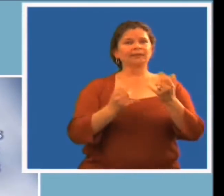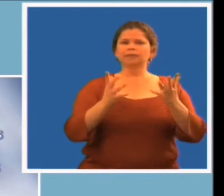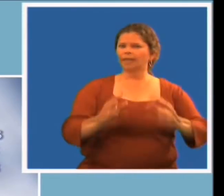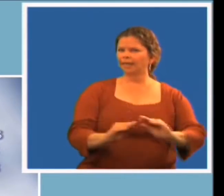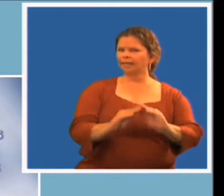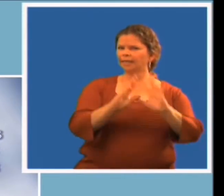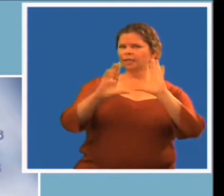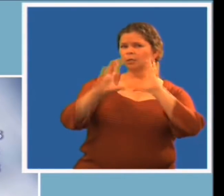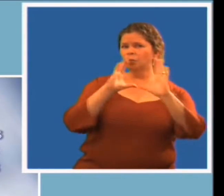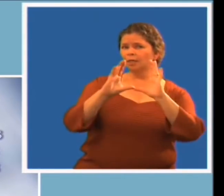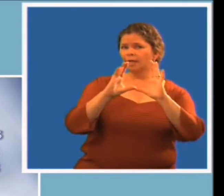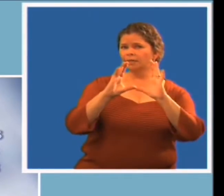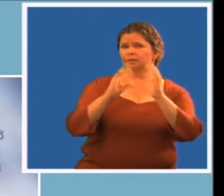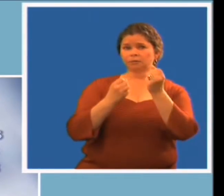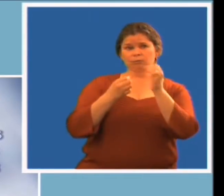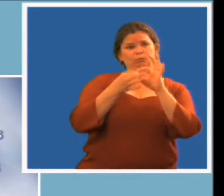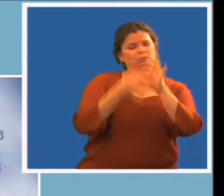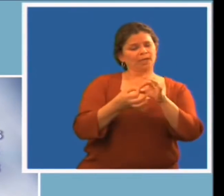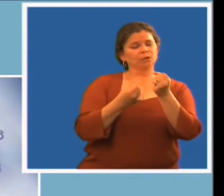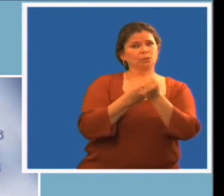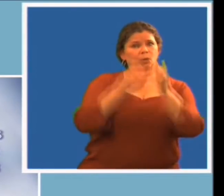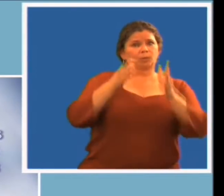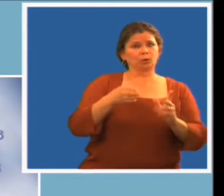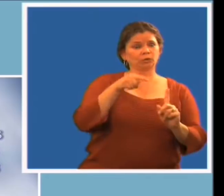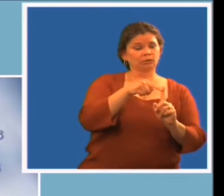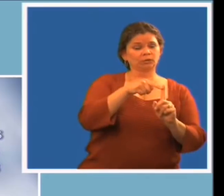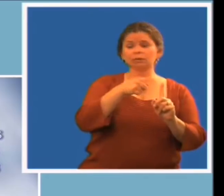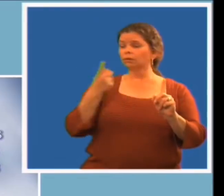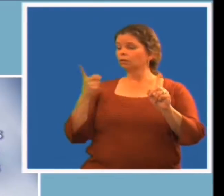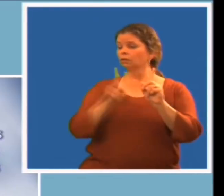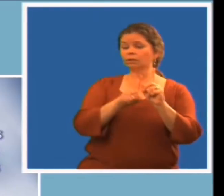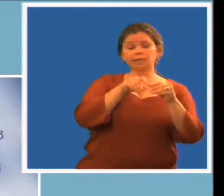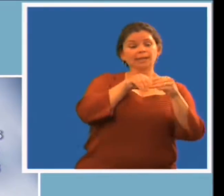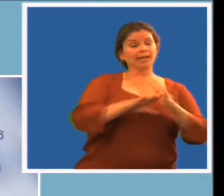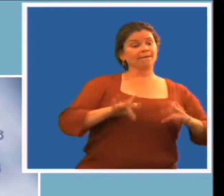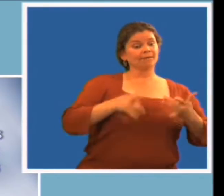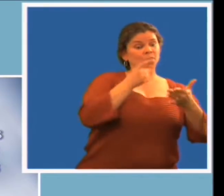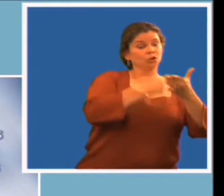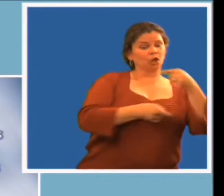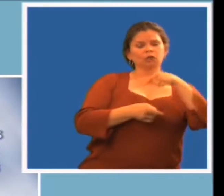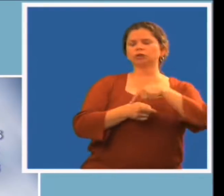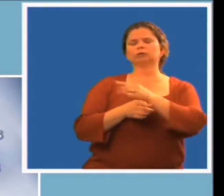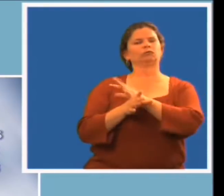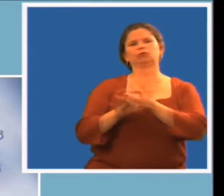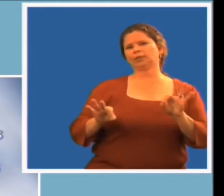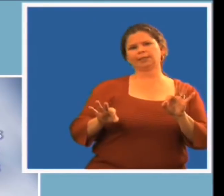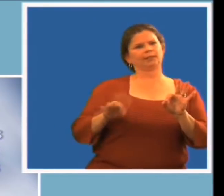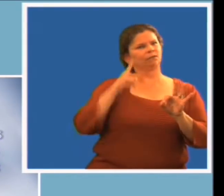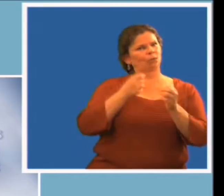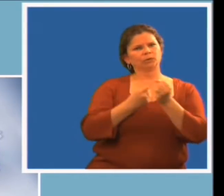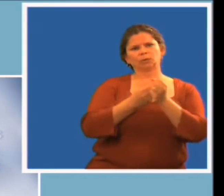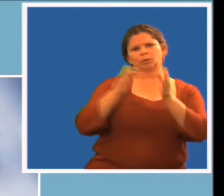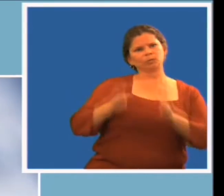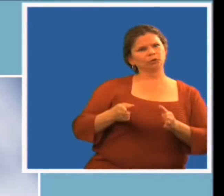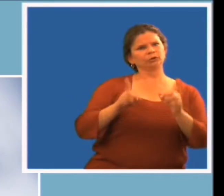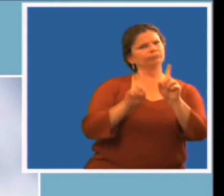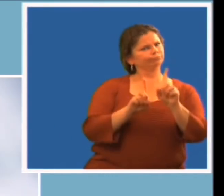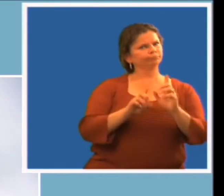finally, clearly communicating the practice for charging support persons for admission to